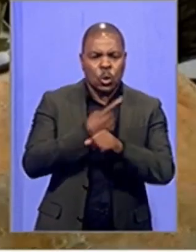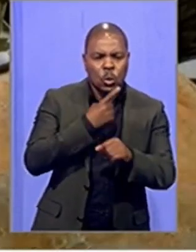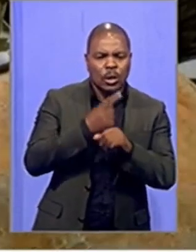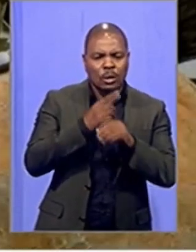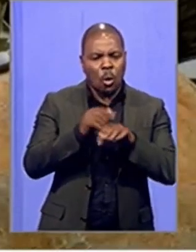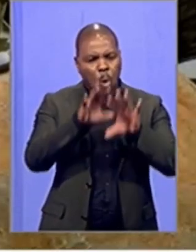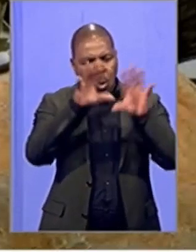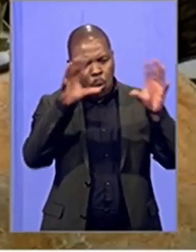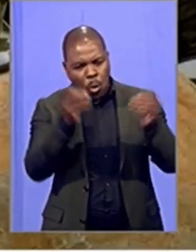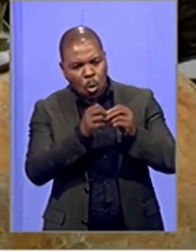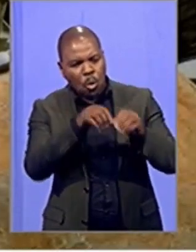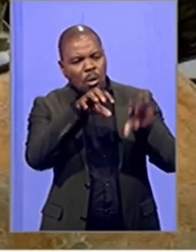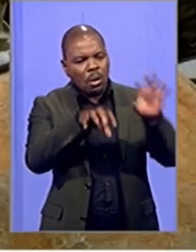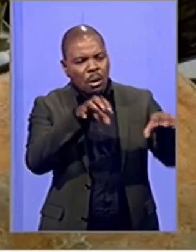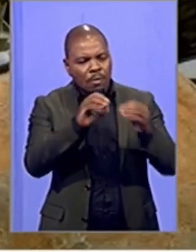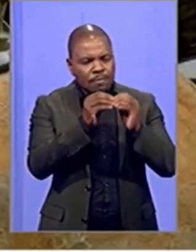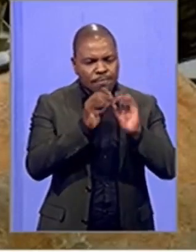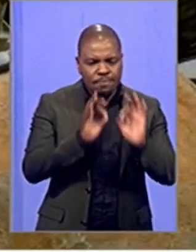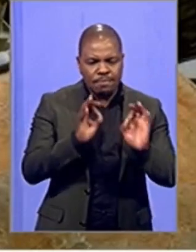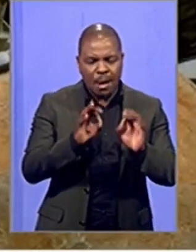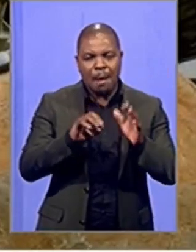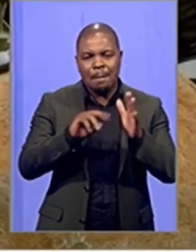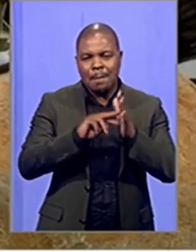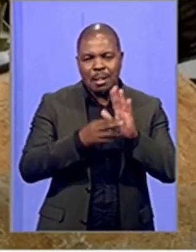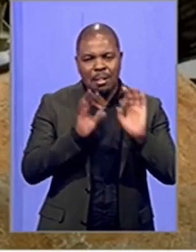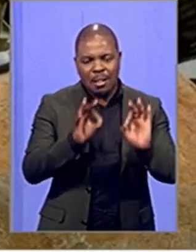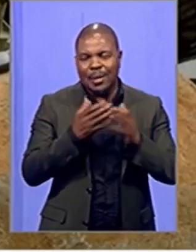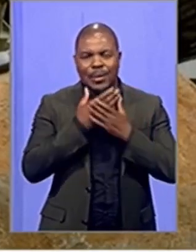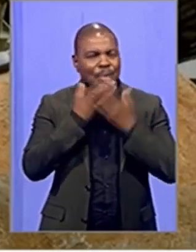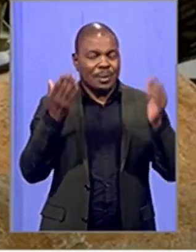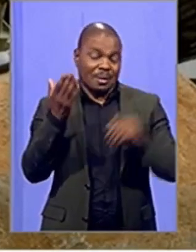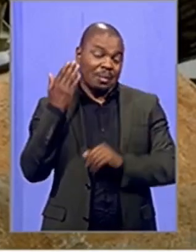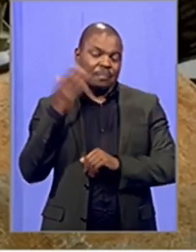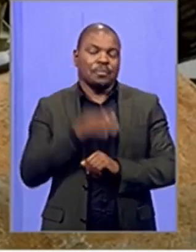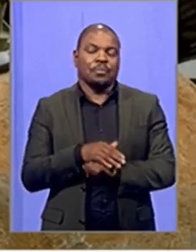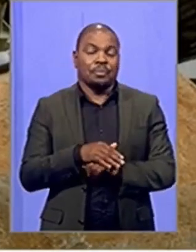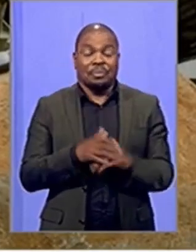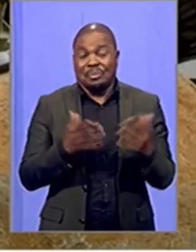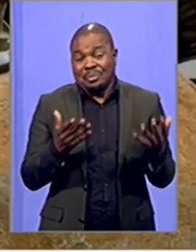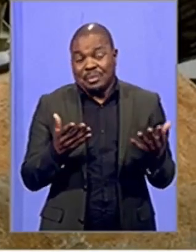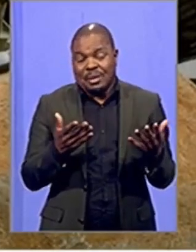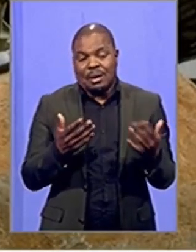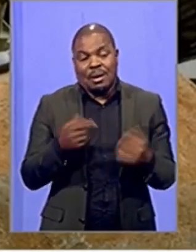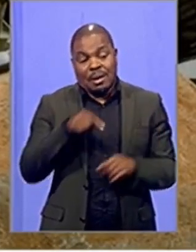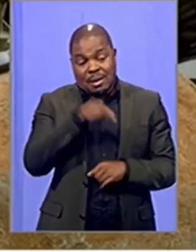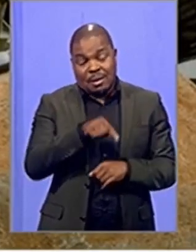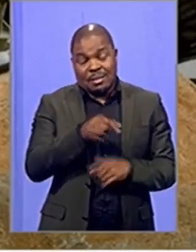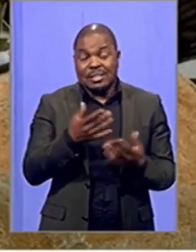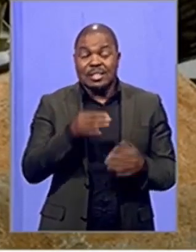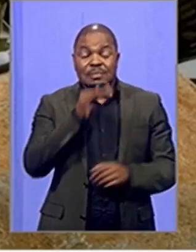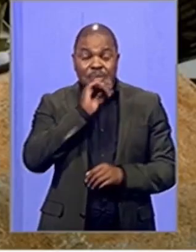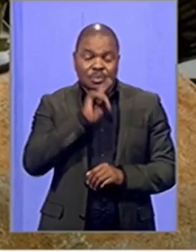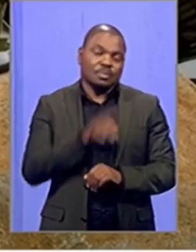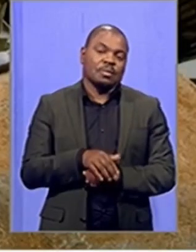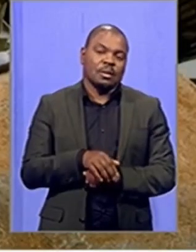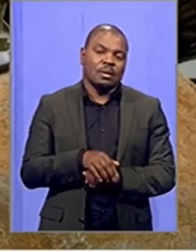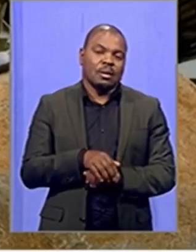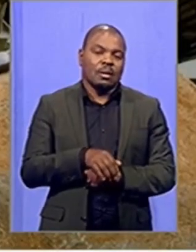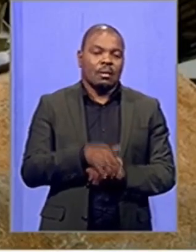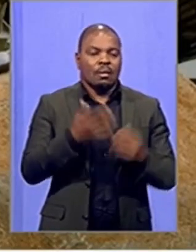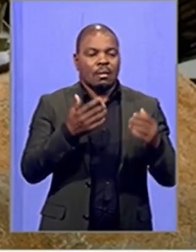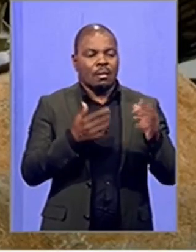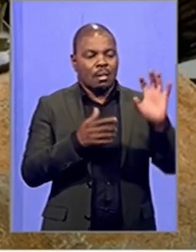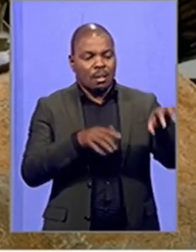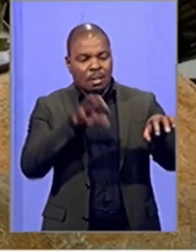all the units available to do the plant maintenance on. So inherently there are issues on the